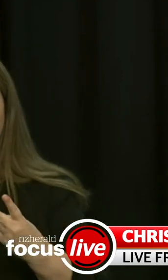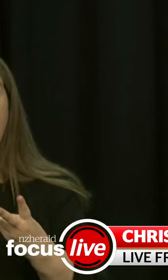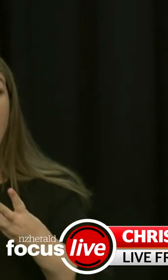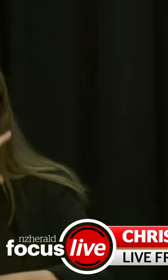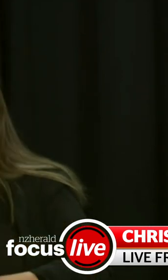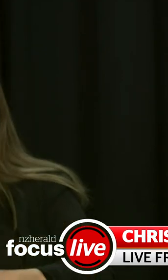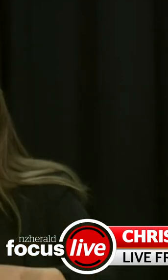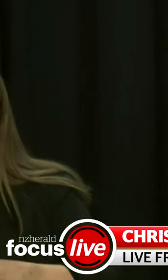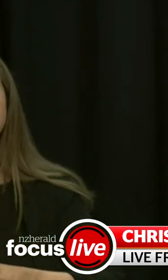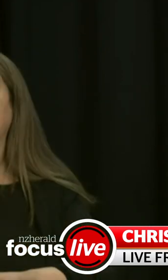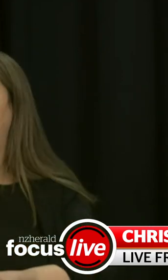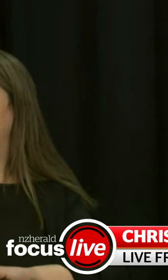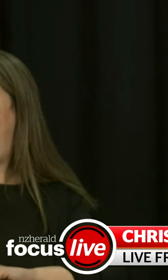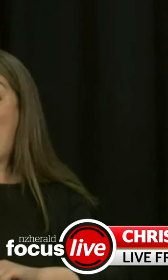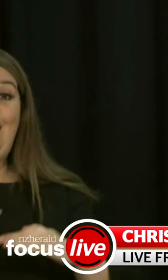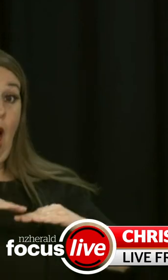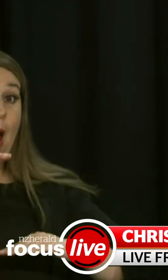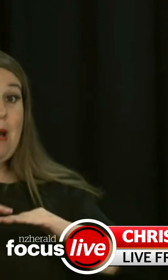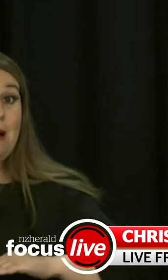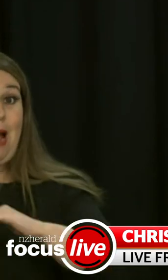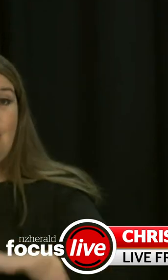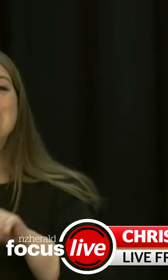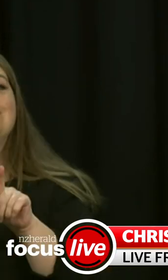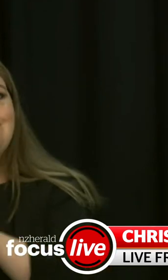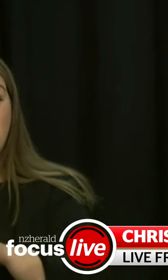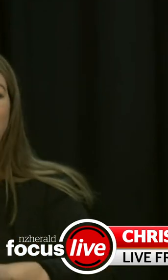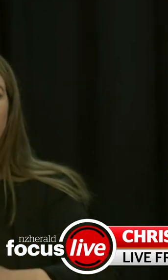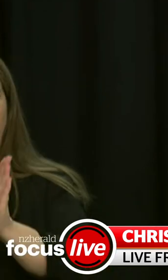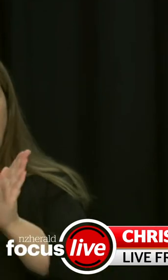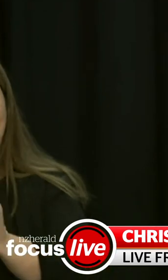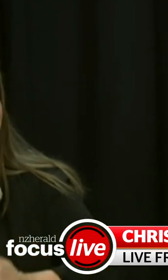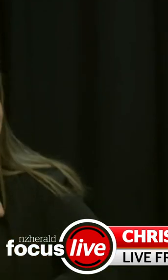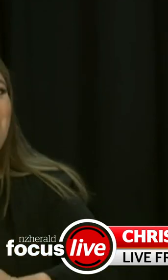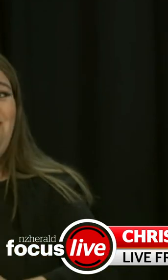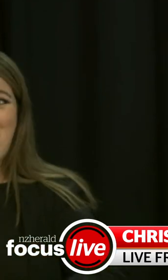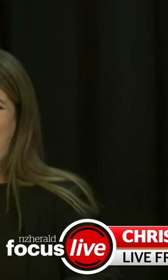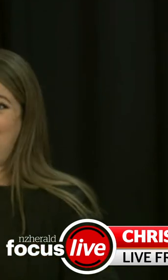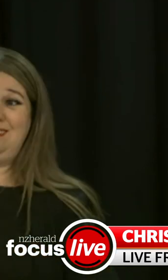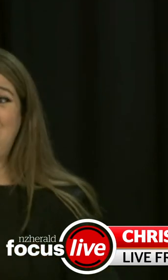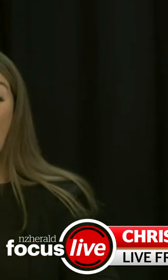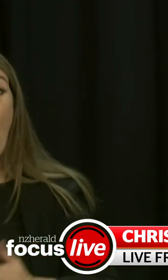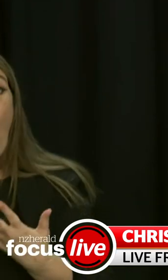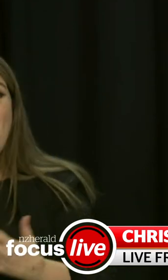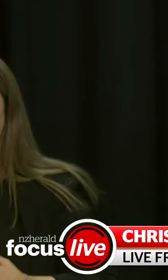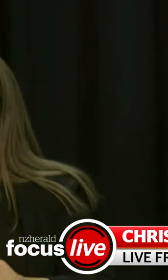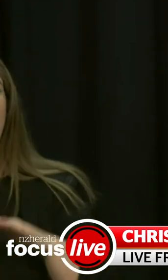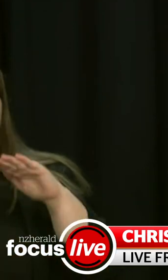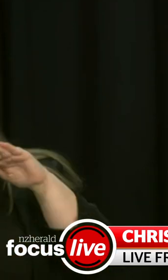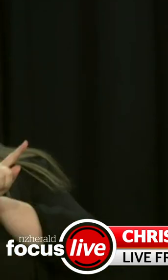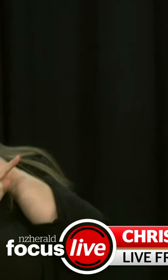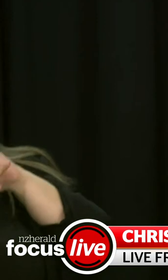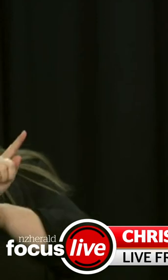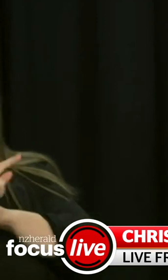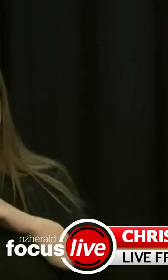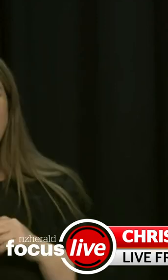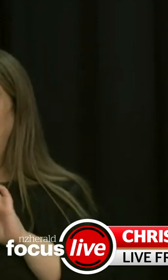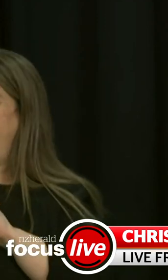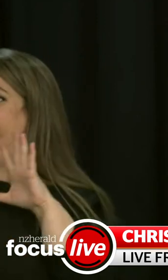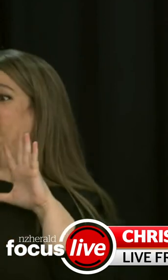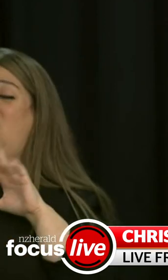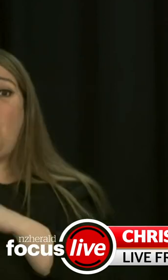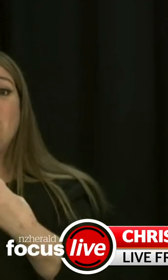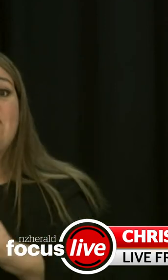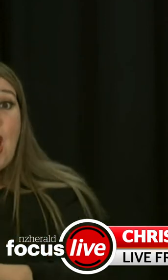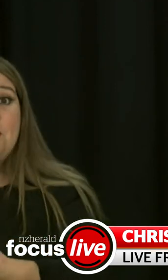personnel, who work hard on behalf of the country, often away from their families and in tough conditions, are paid fairly for what they